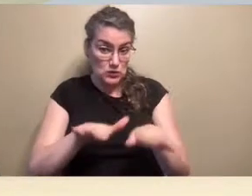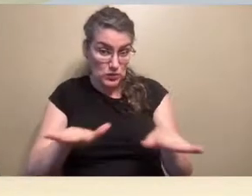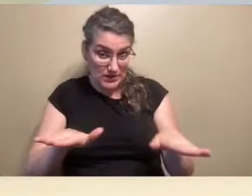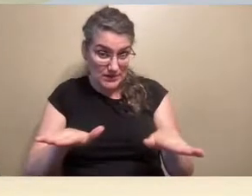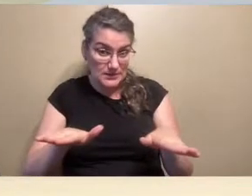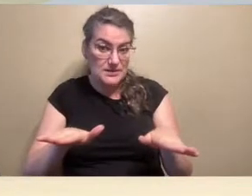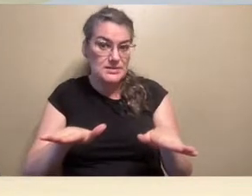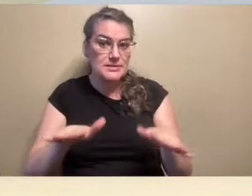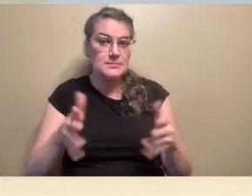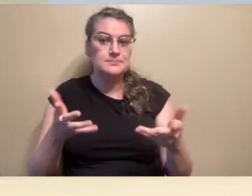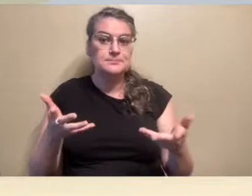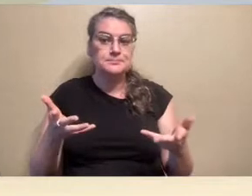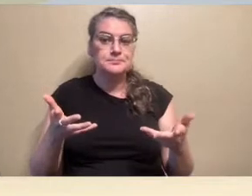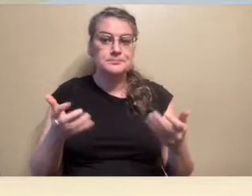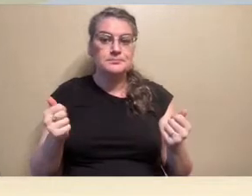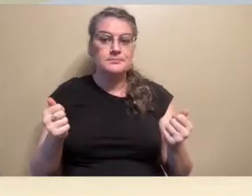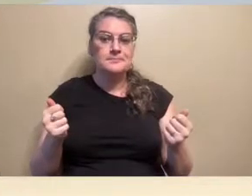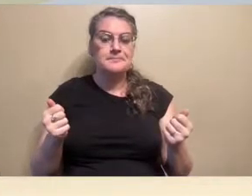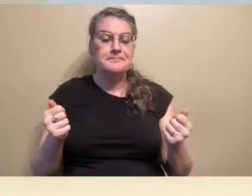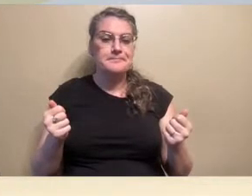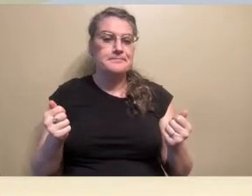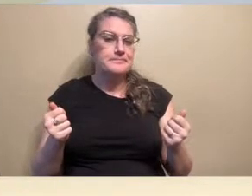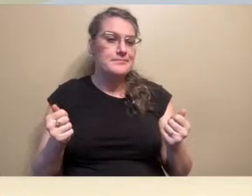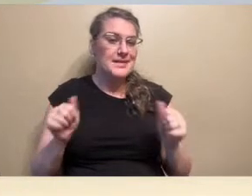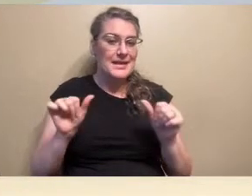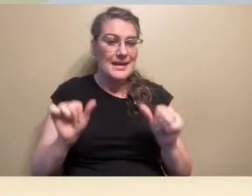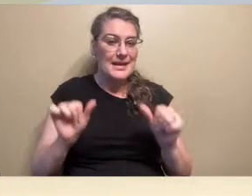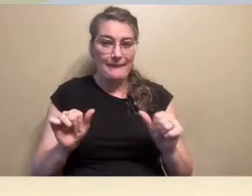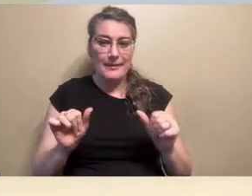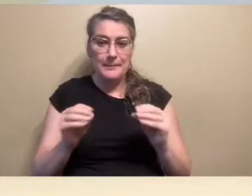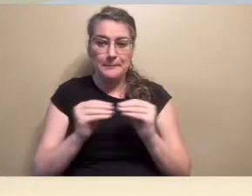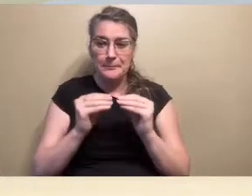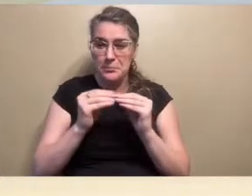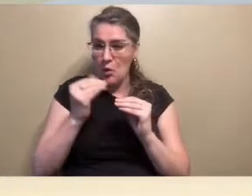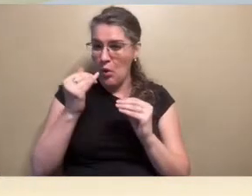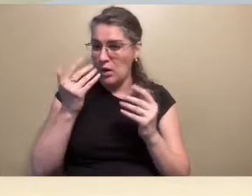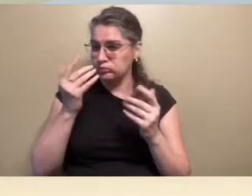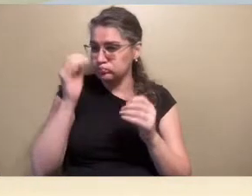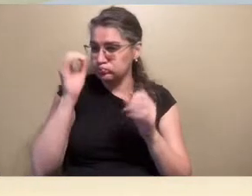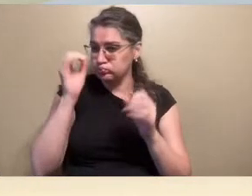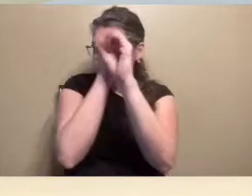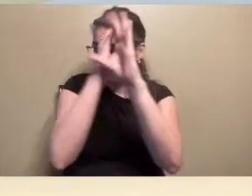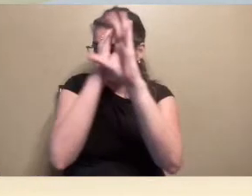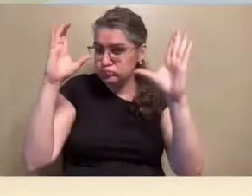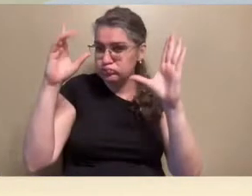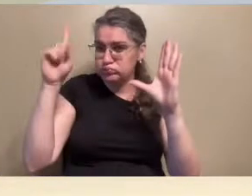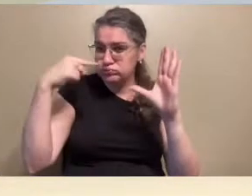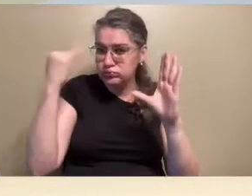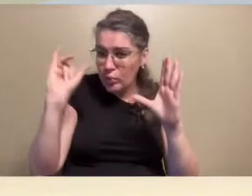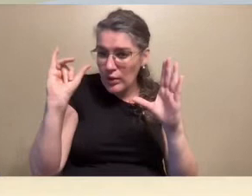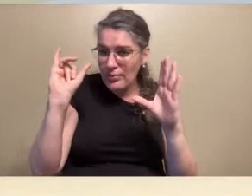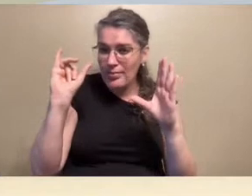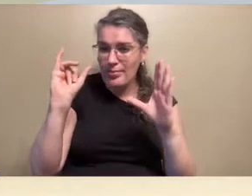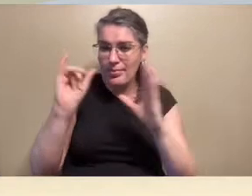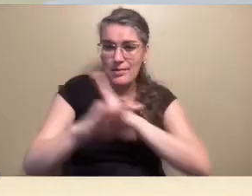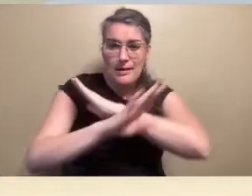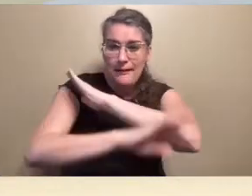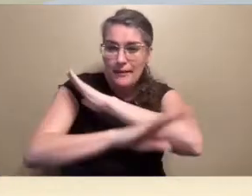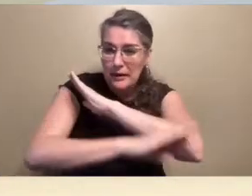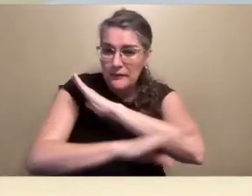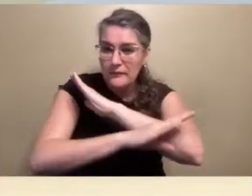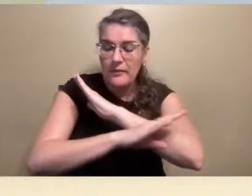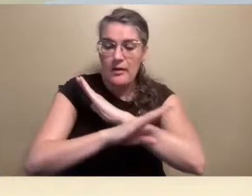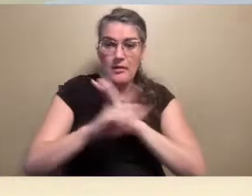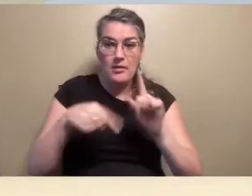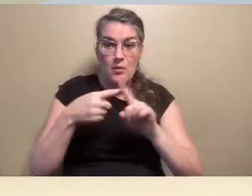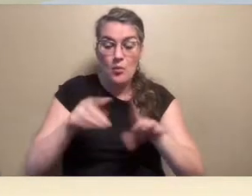of some idea of what parents can expect to hear, suggestions, advice, as we go into the school year,